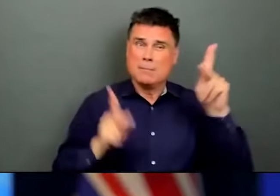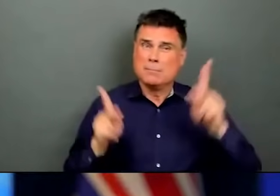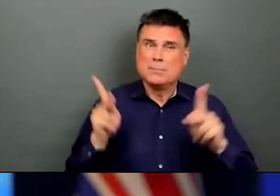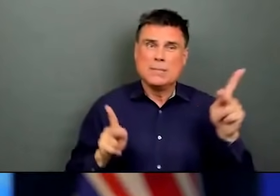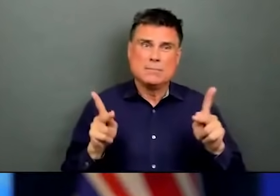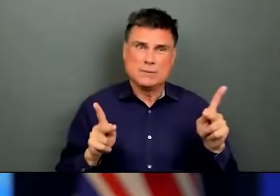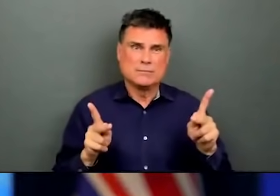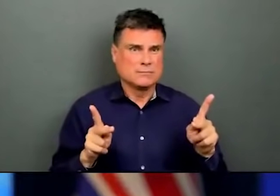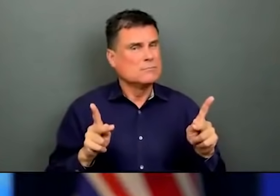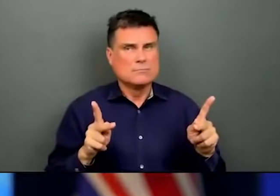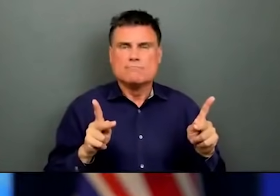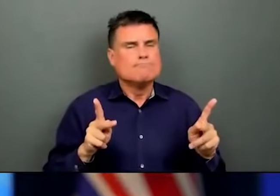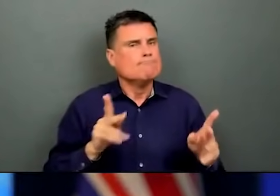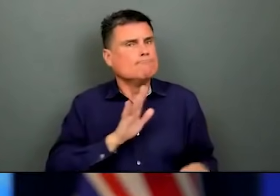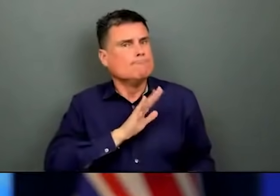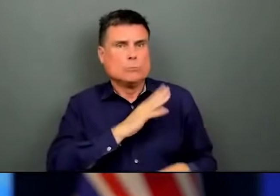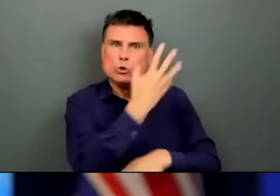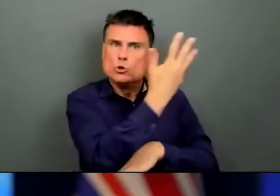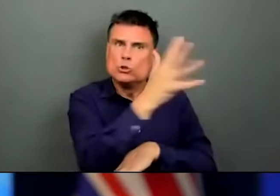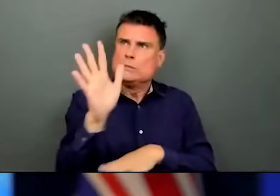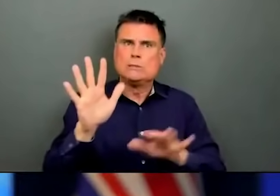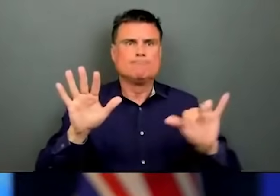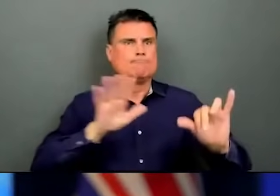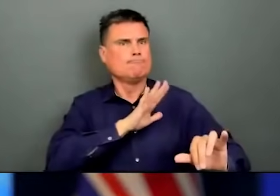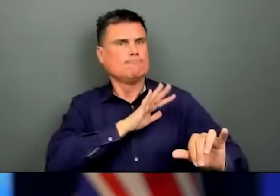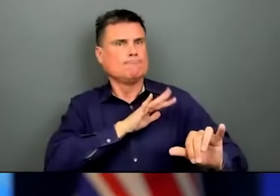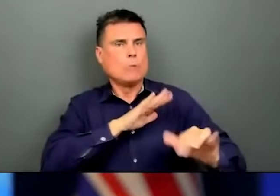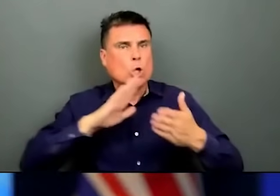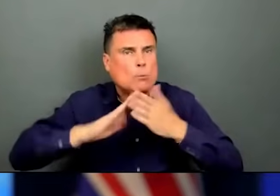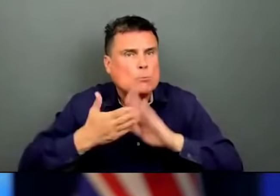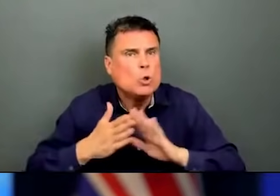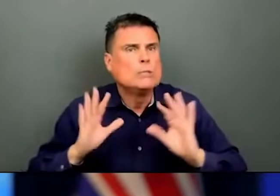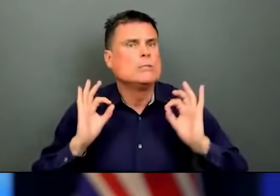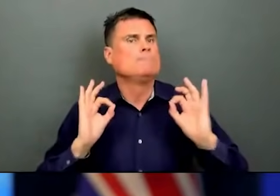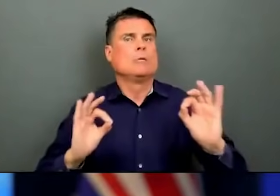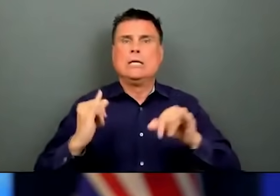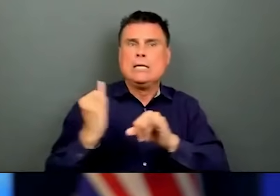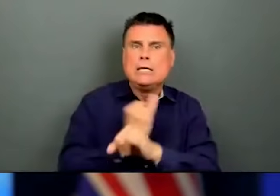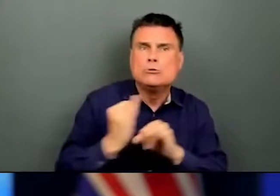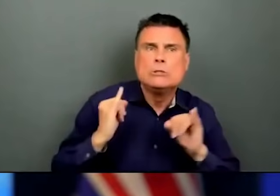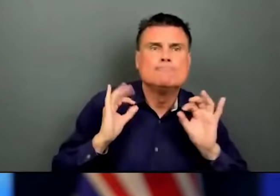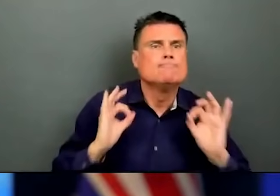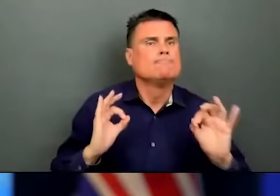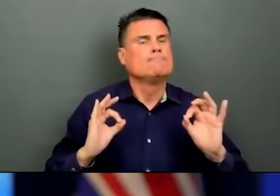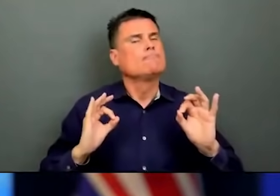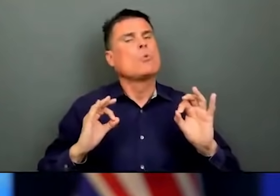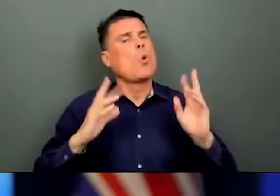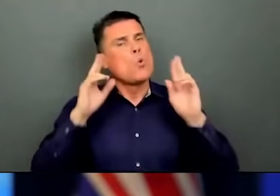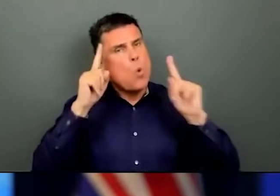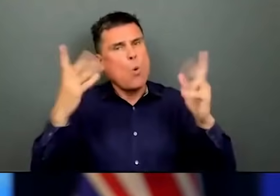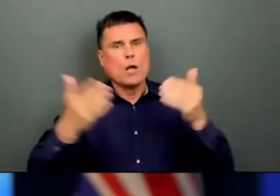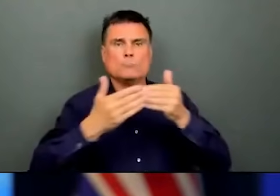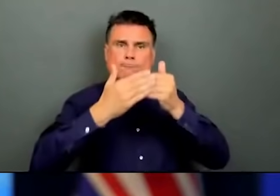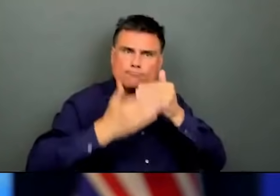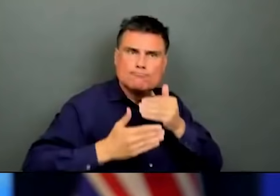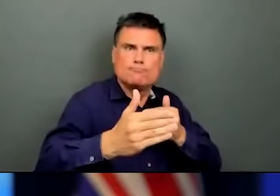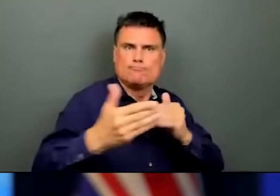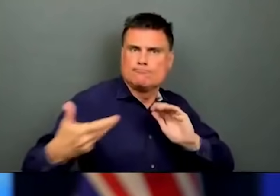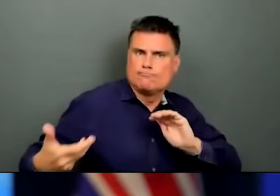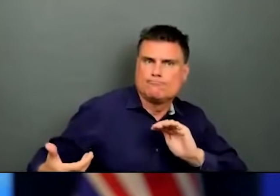And of course, it's in the interest of communities because we're going to attach forests to communities, not to